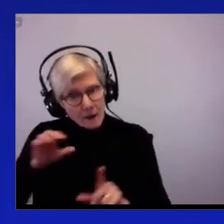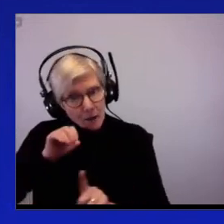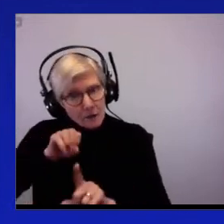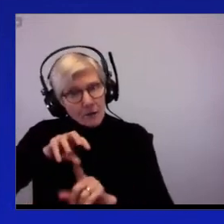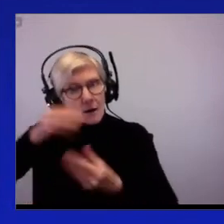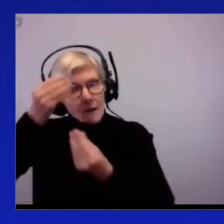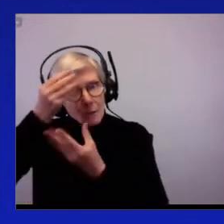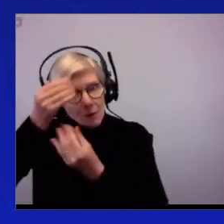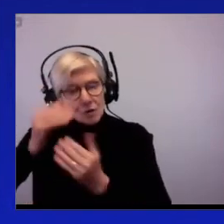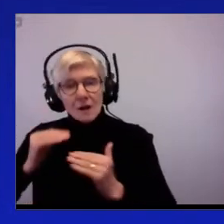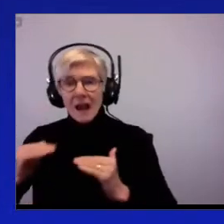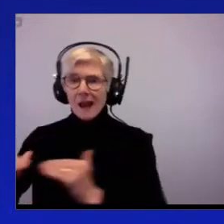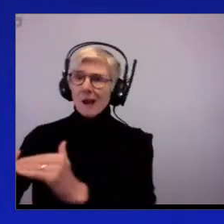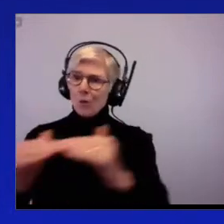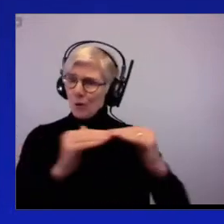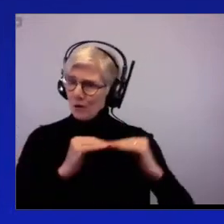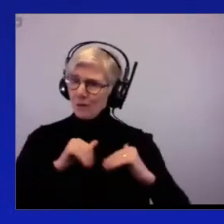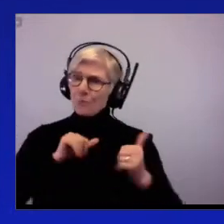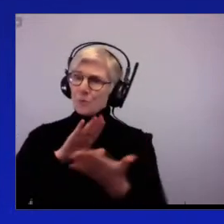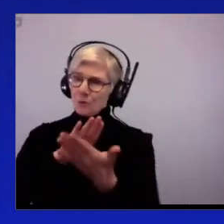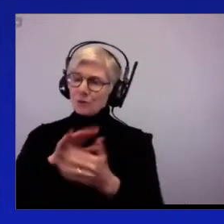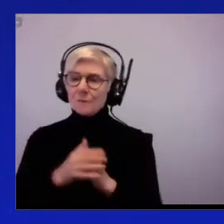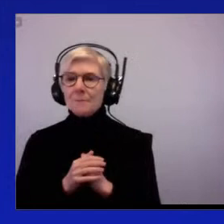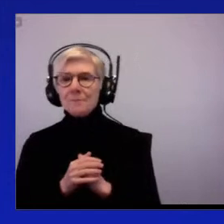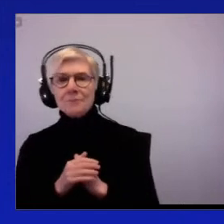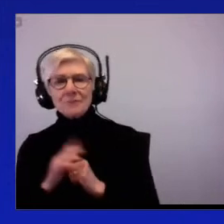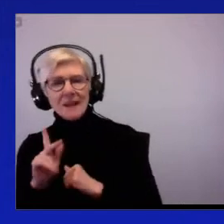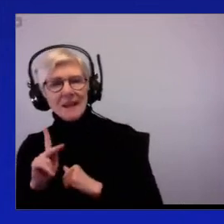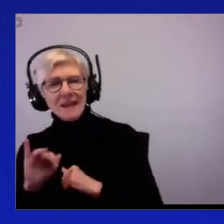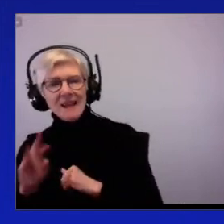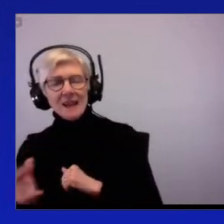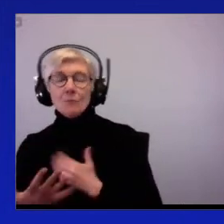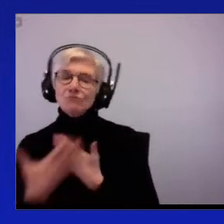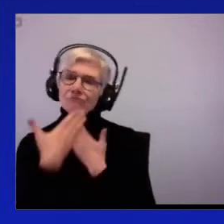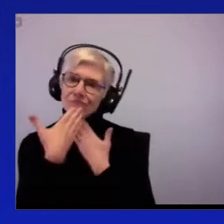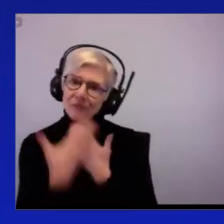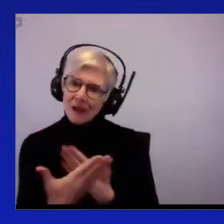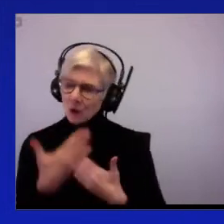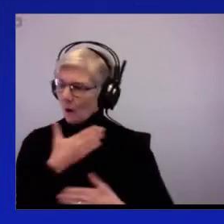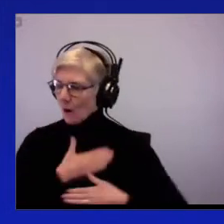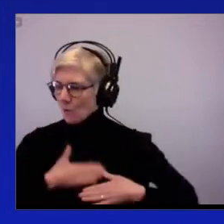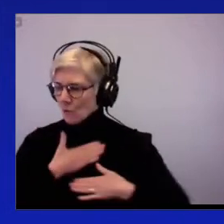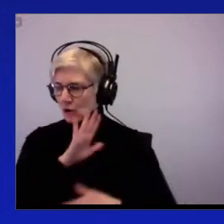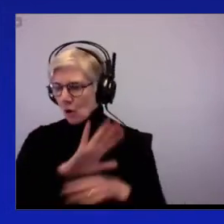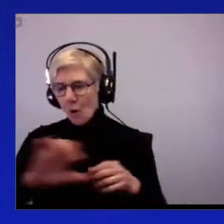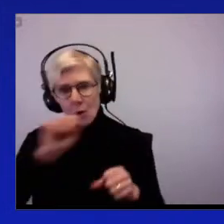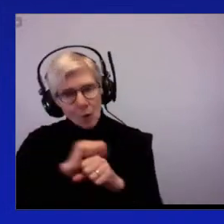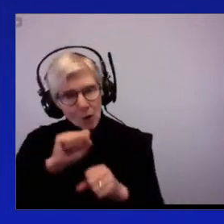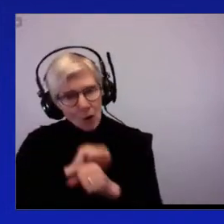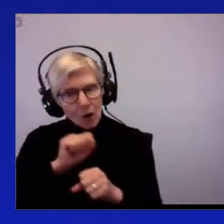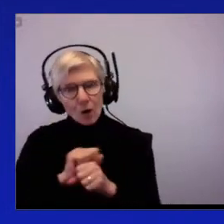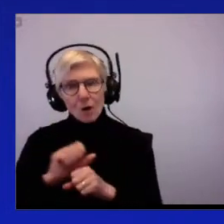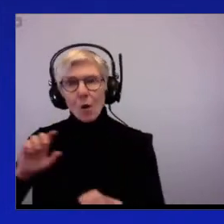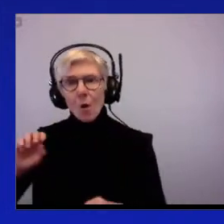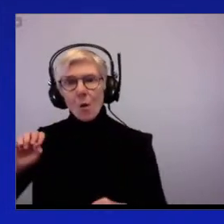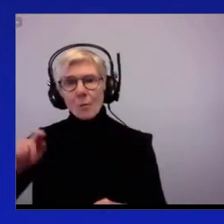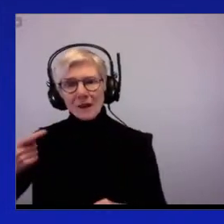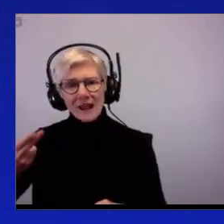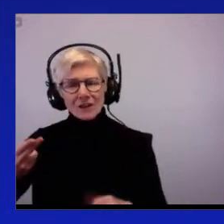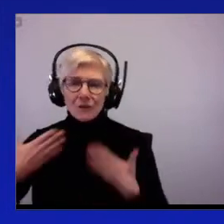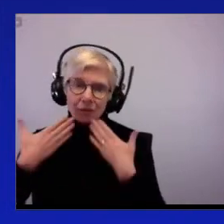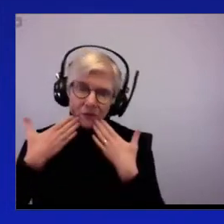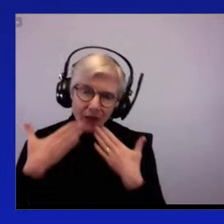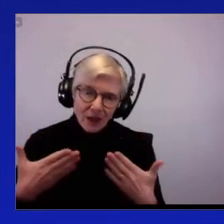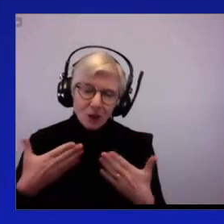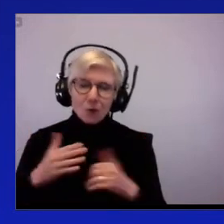I appreciate that. Appreciate all the hard work that OPH is doing in our communities to the benefit of all of